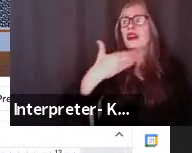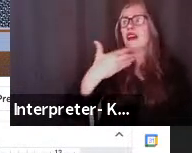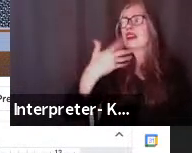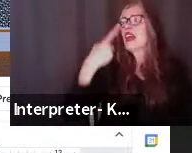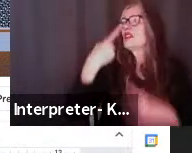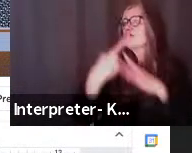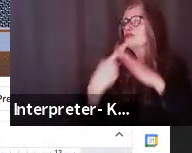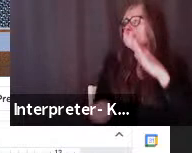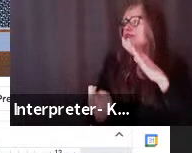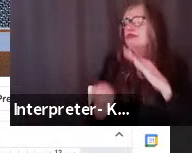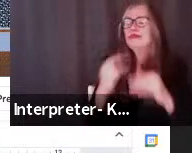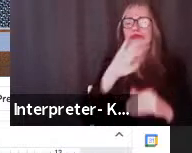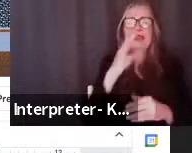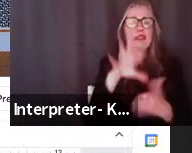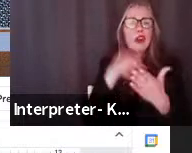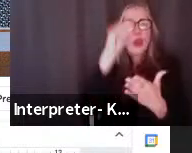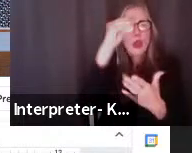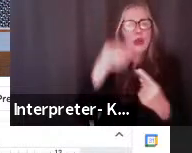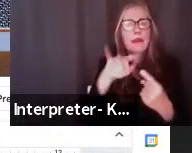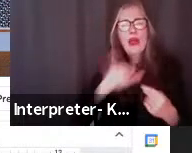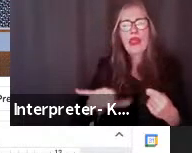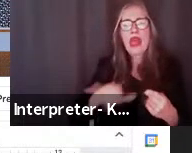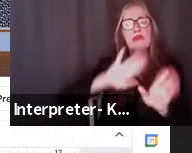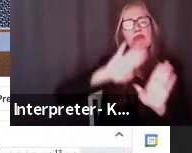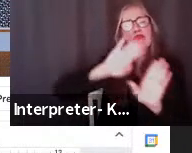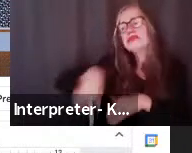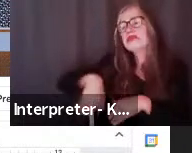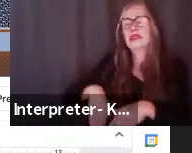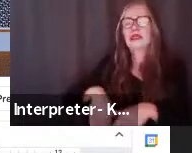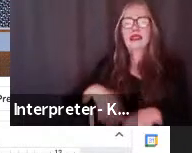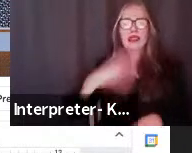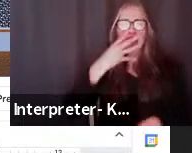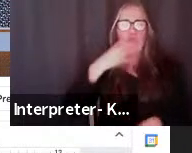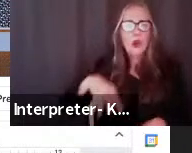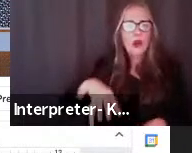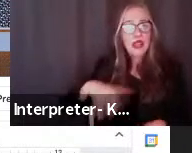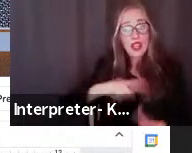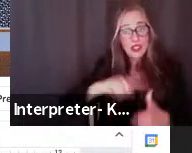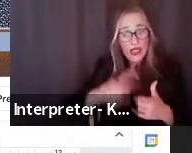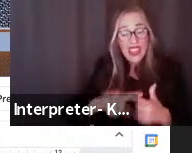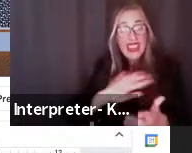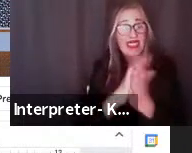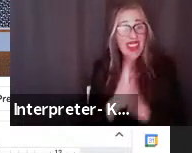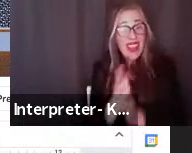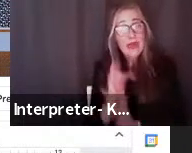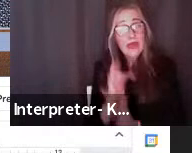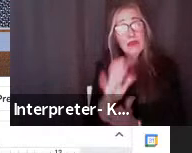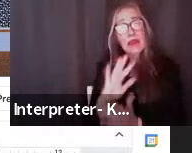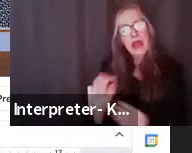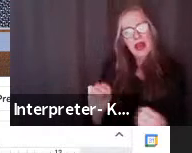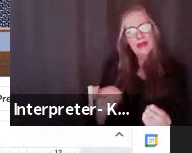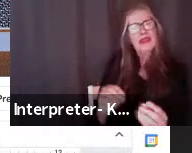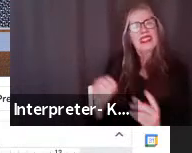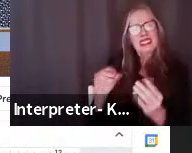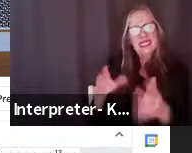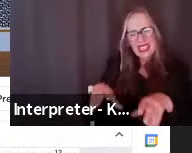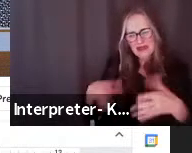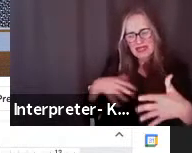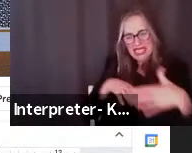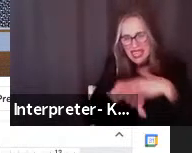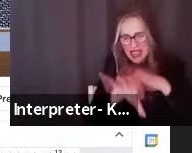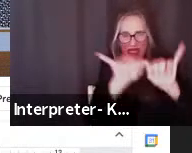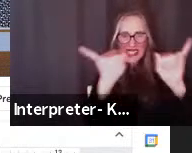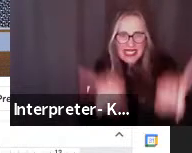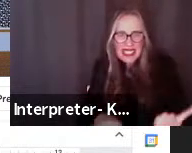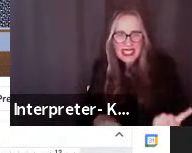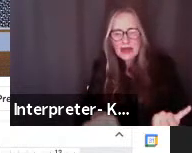them this feeds into them being reported and into them being treated poorly in the system they are often